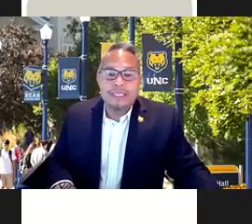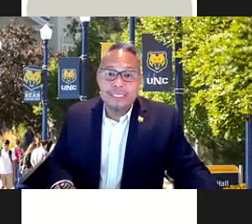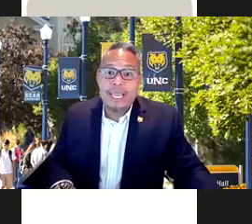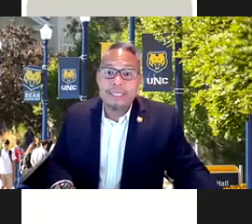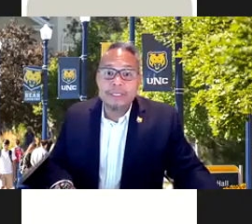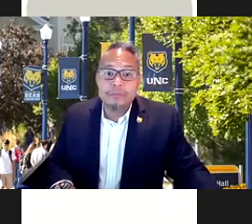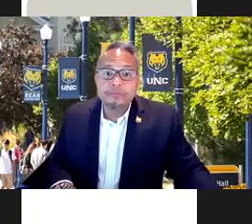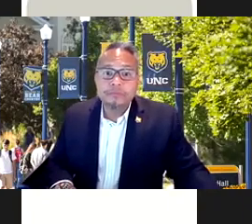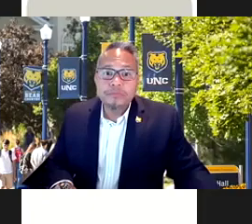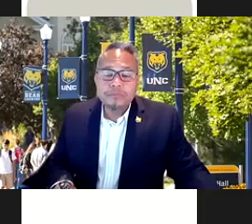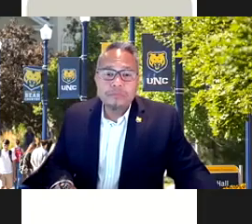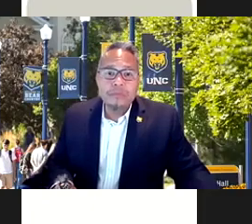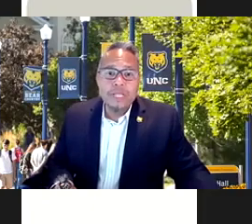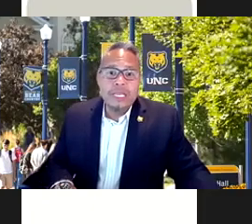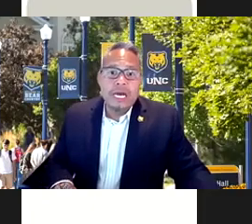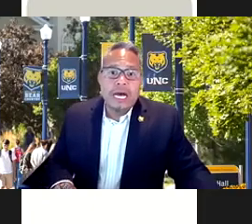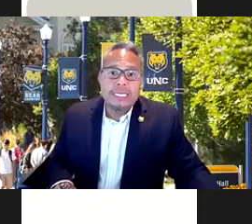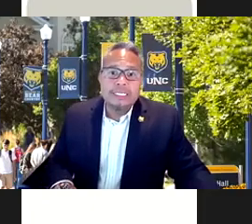state